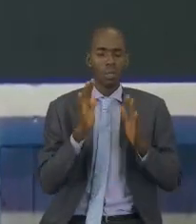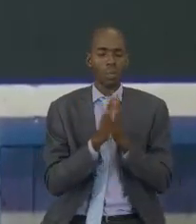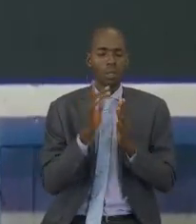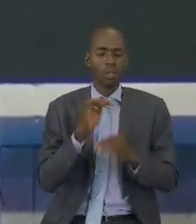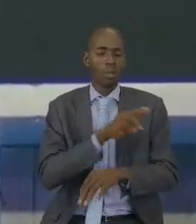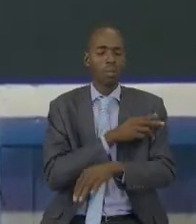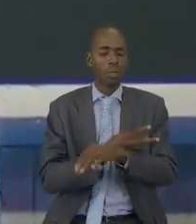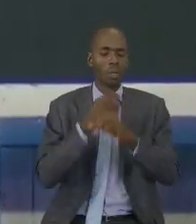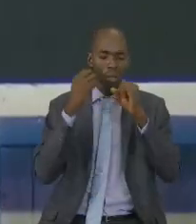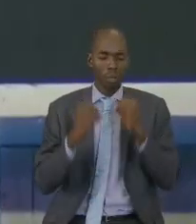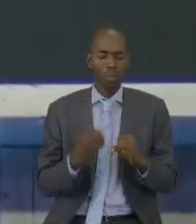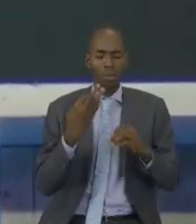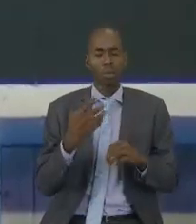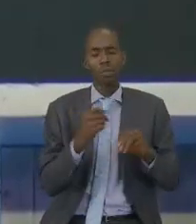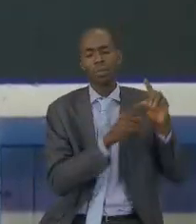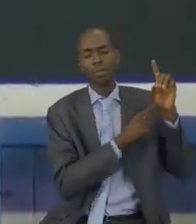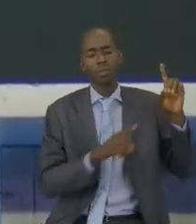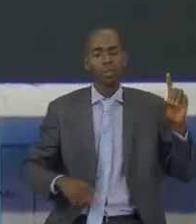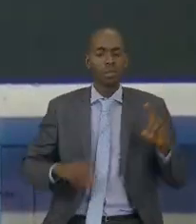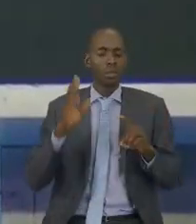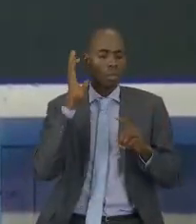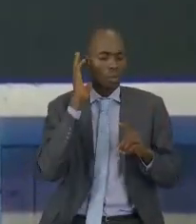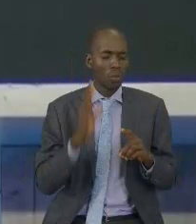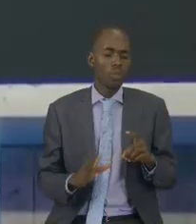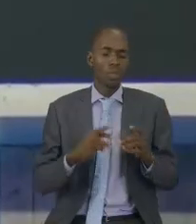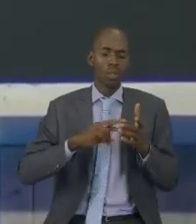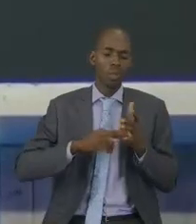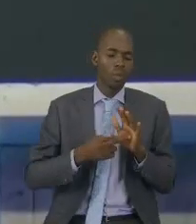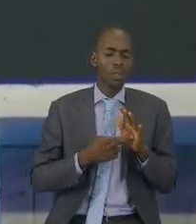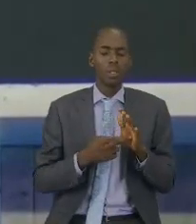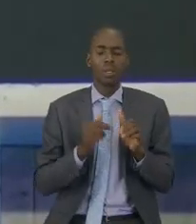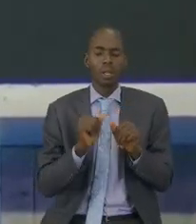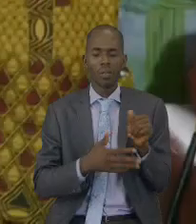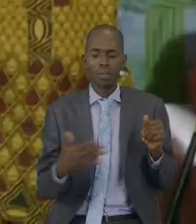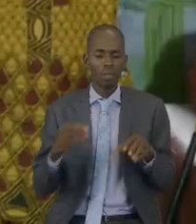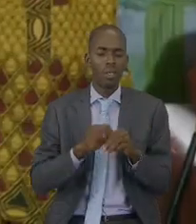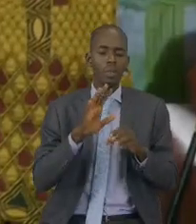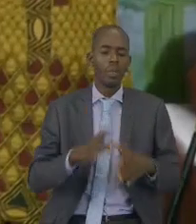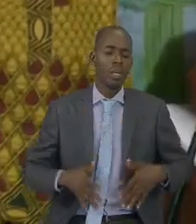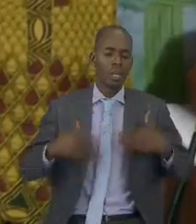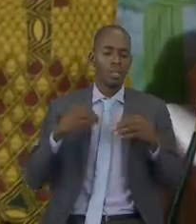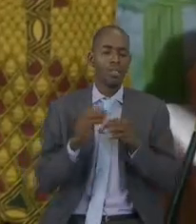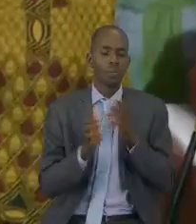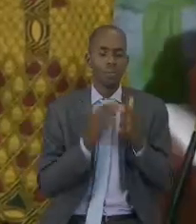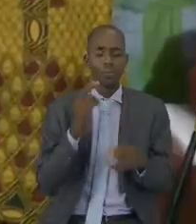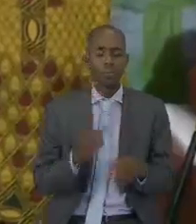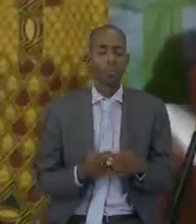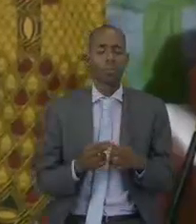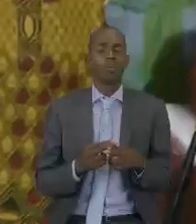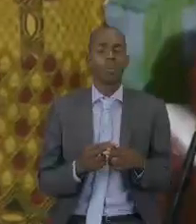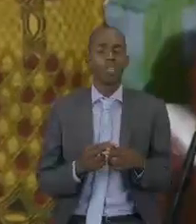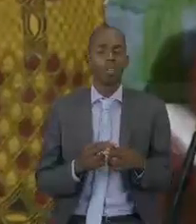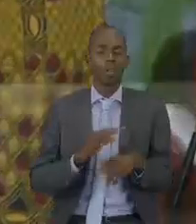power of the Lord will mend everything in your life. All those who have